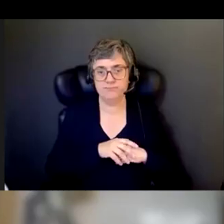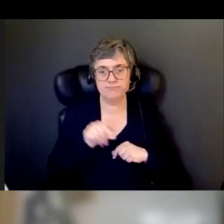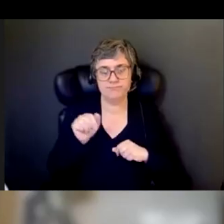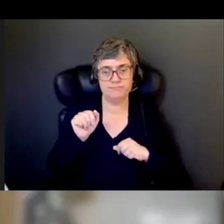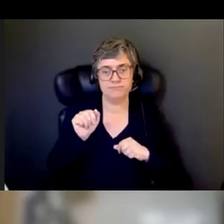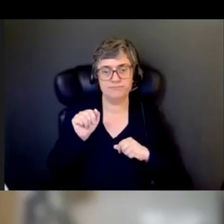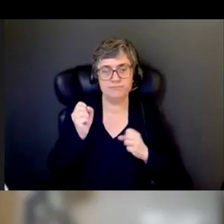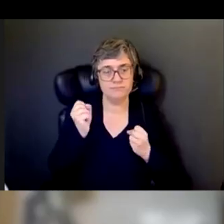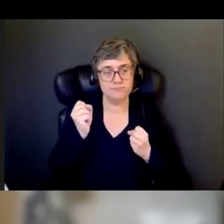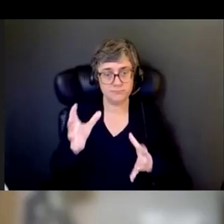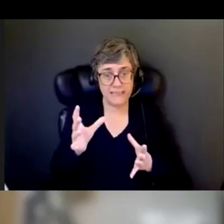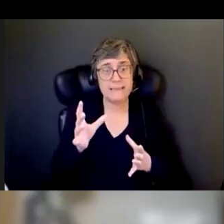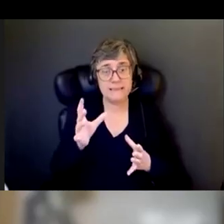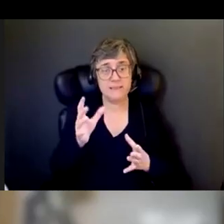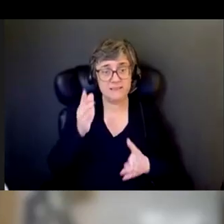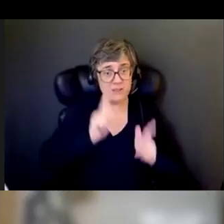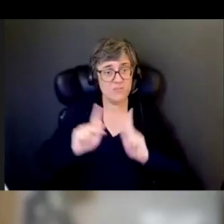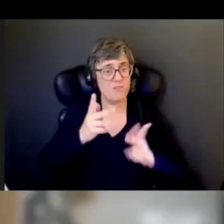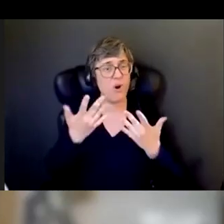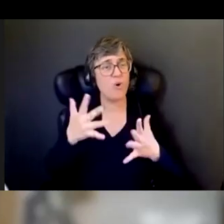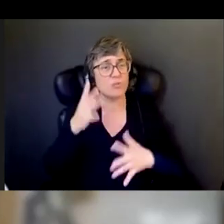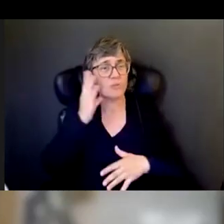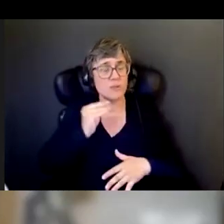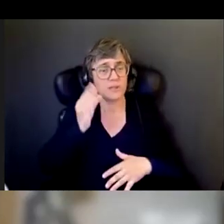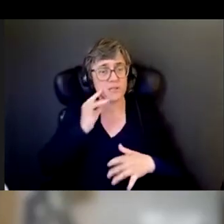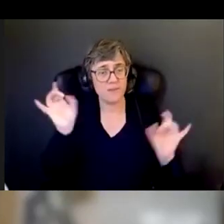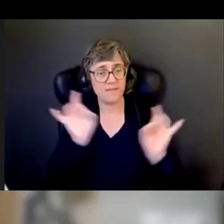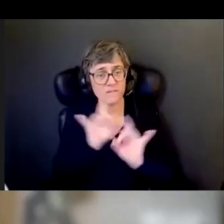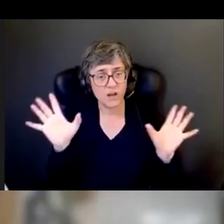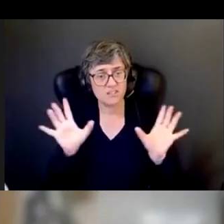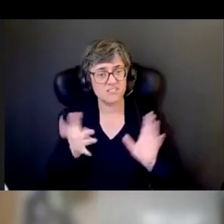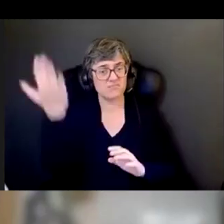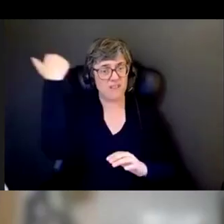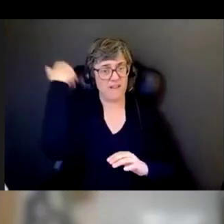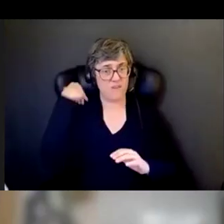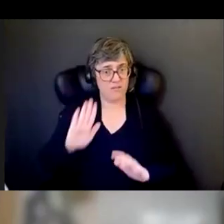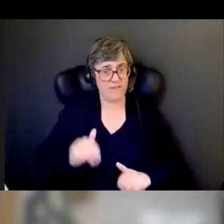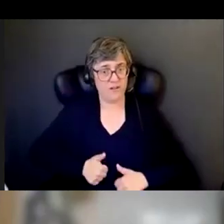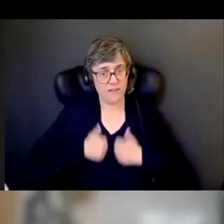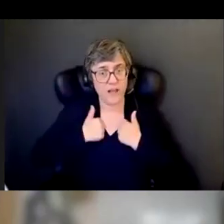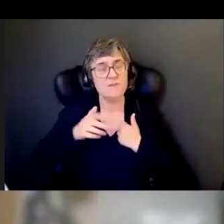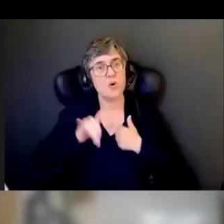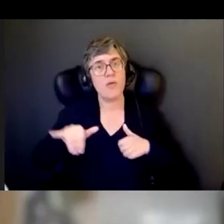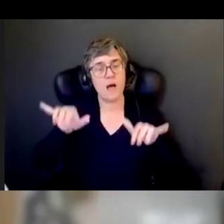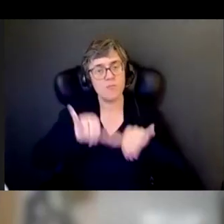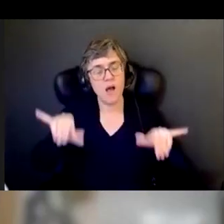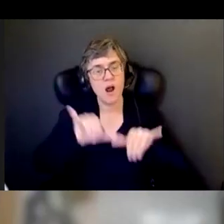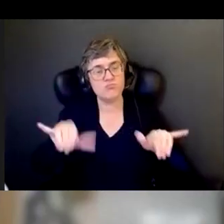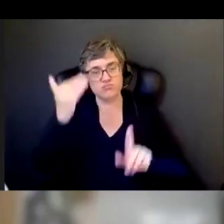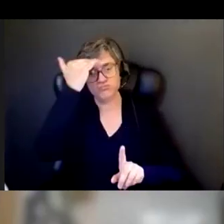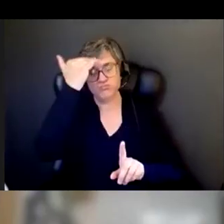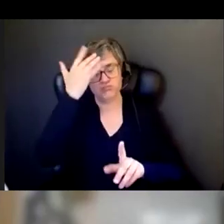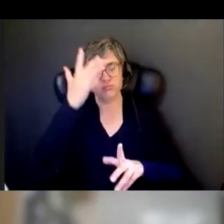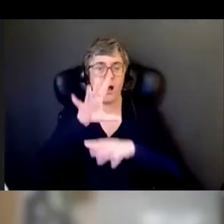elder abuse. And despite this, the issue remains unrecognized because ageism is normalized,